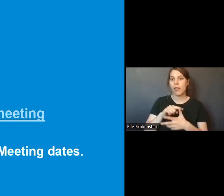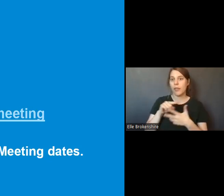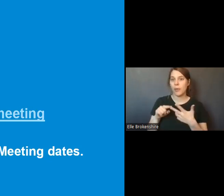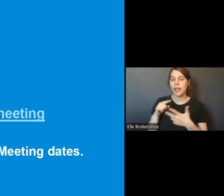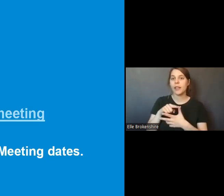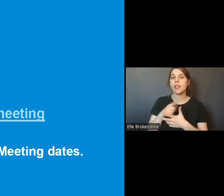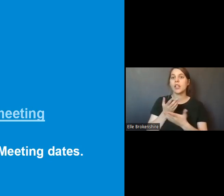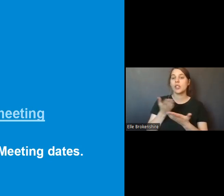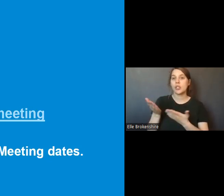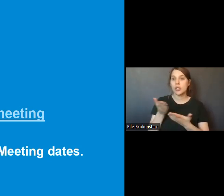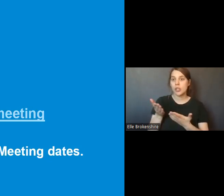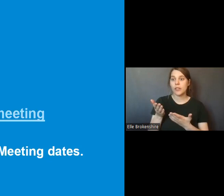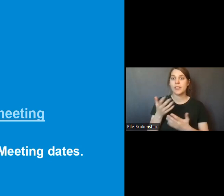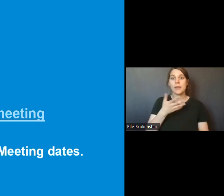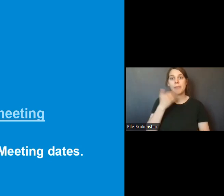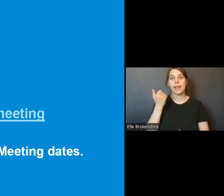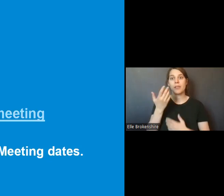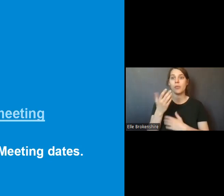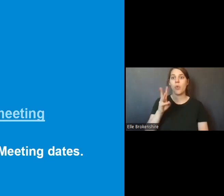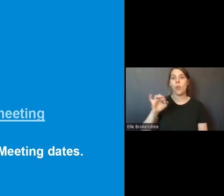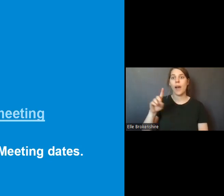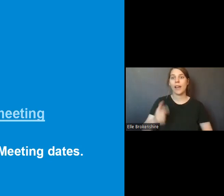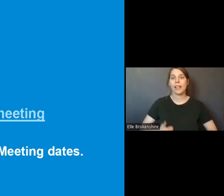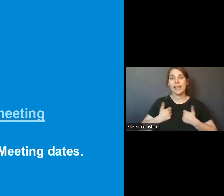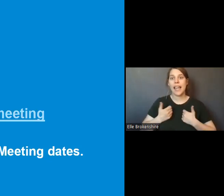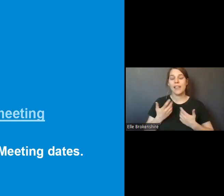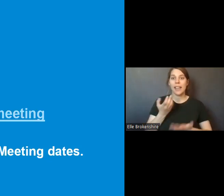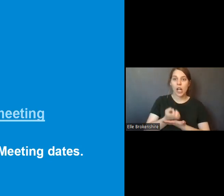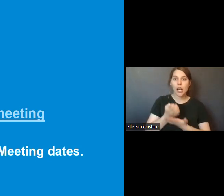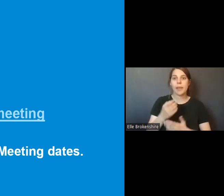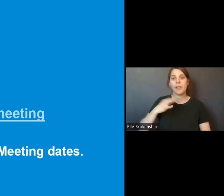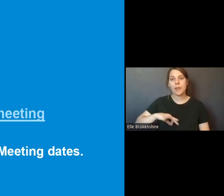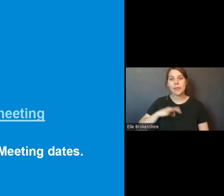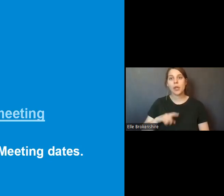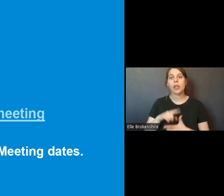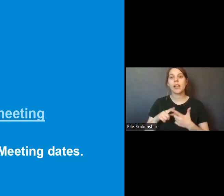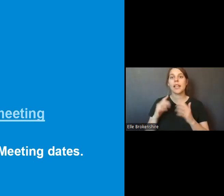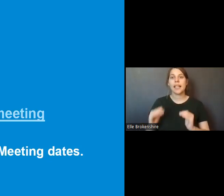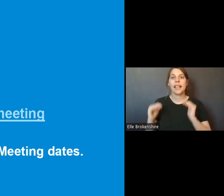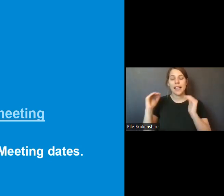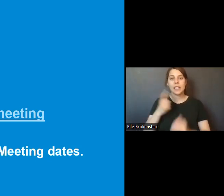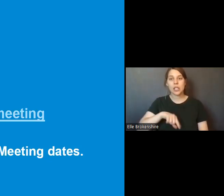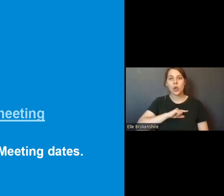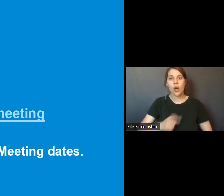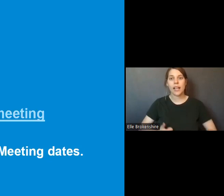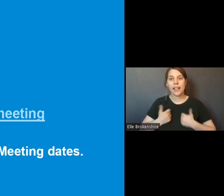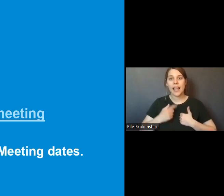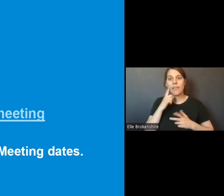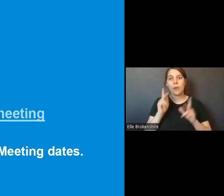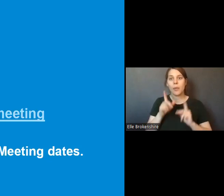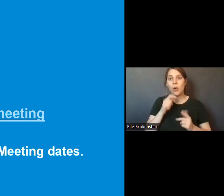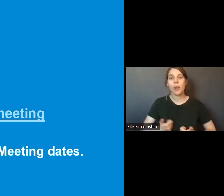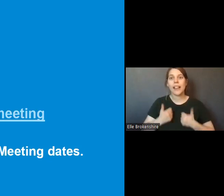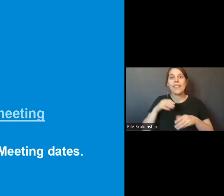of Pittsburgh. Second, it enhances the health and quality of life for the people who live in Hazelwood. And